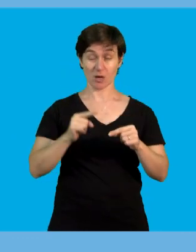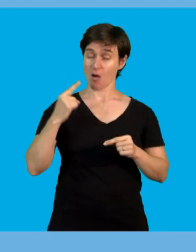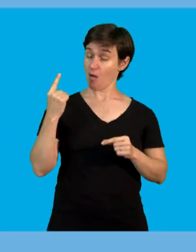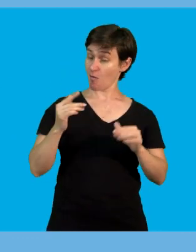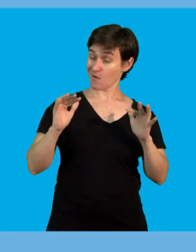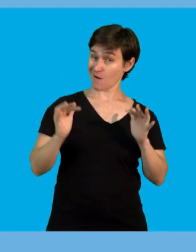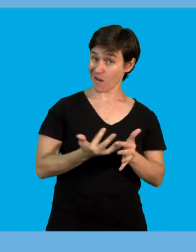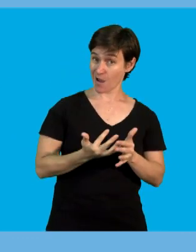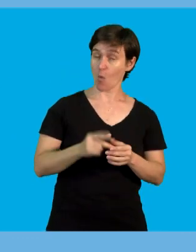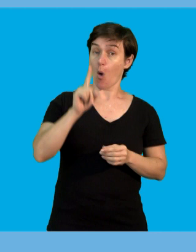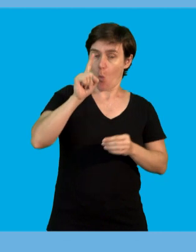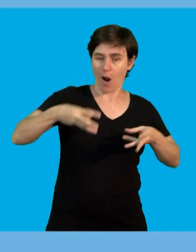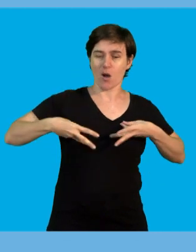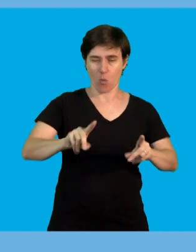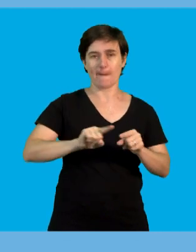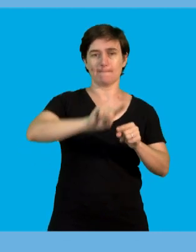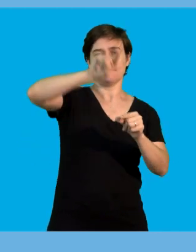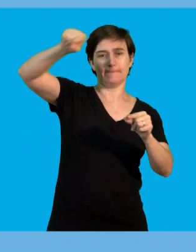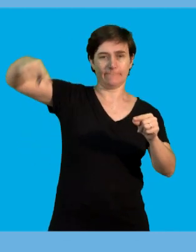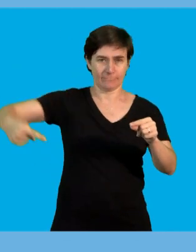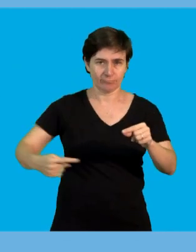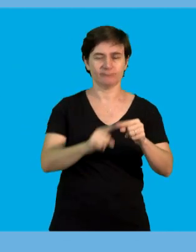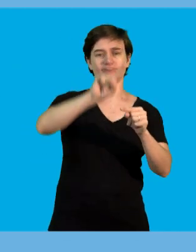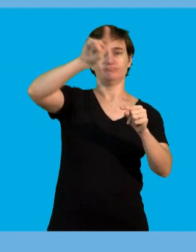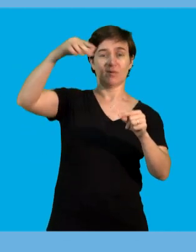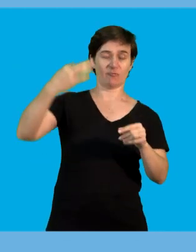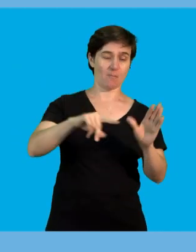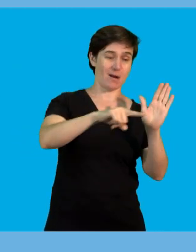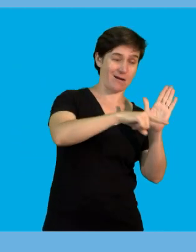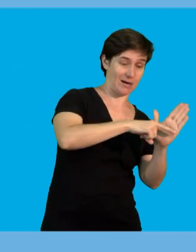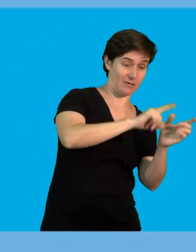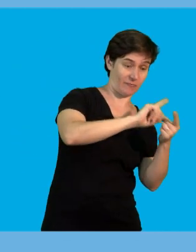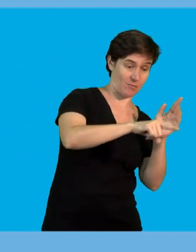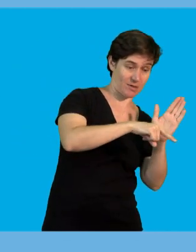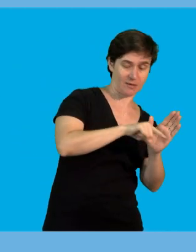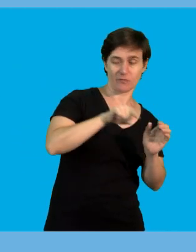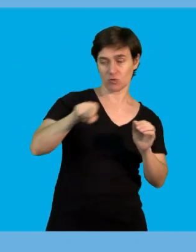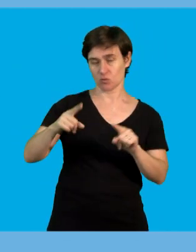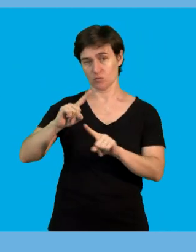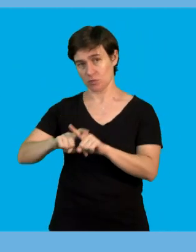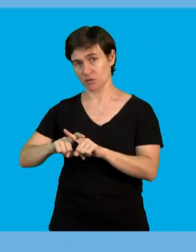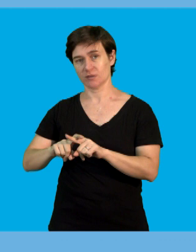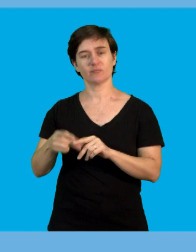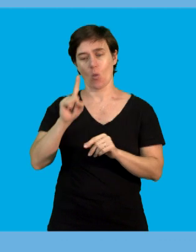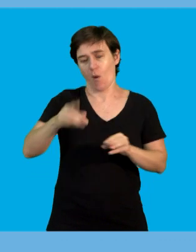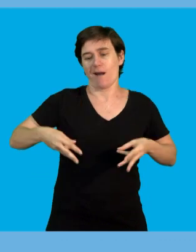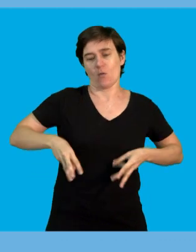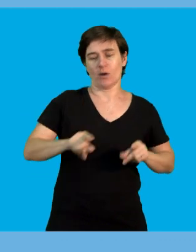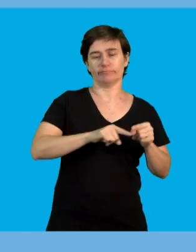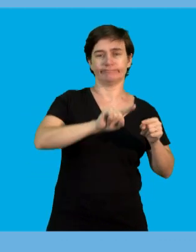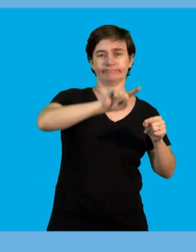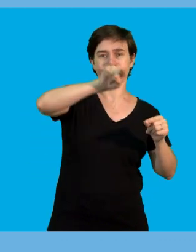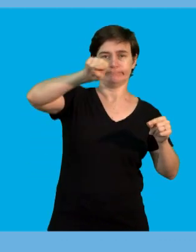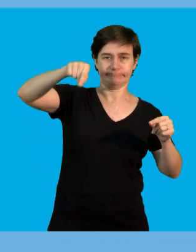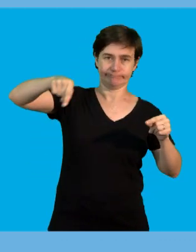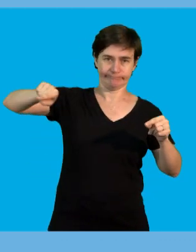allows current to pass in just one particular pathway, from the negative terminal to the positive terminal. So as your current is moving